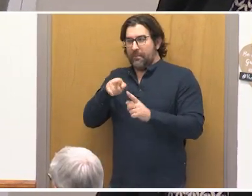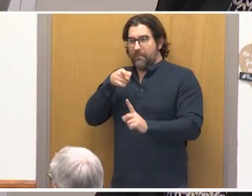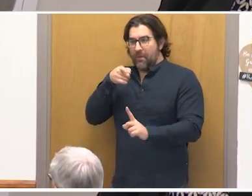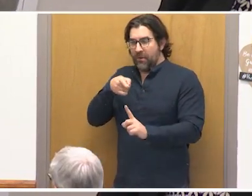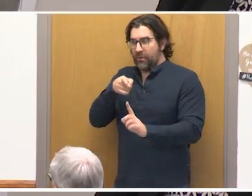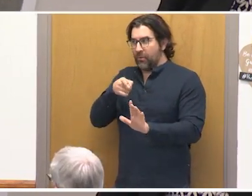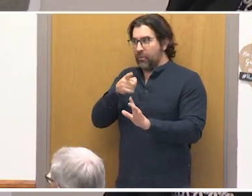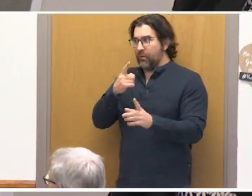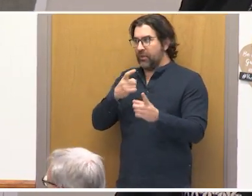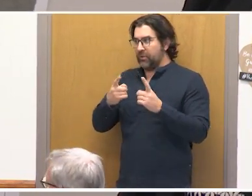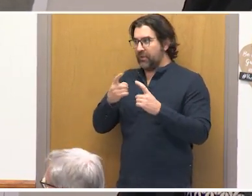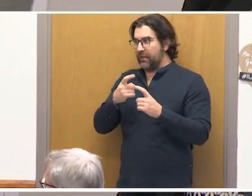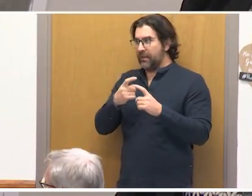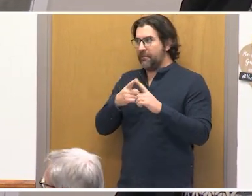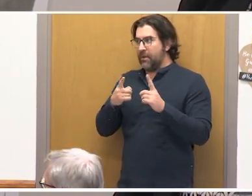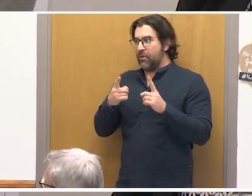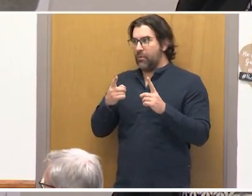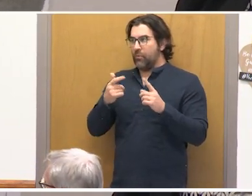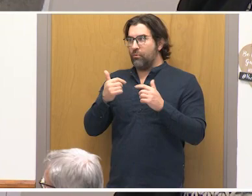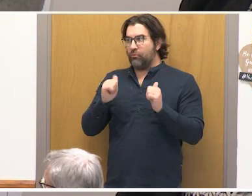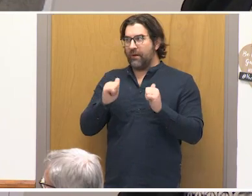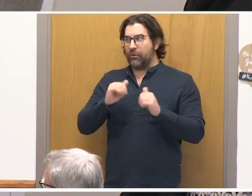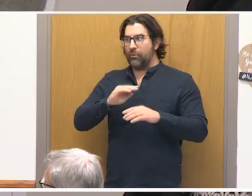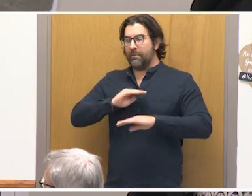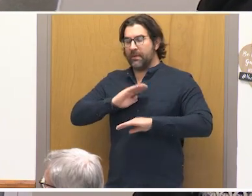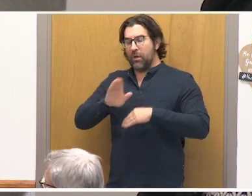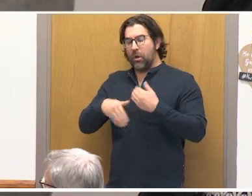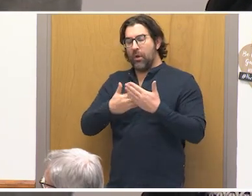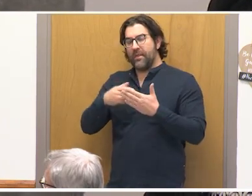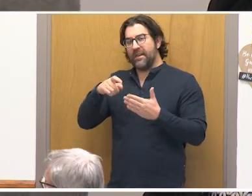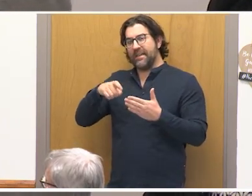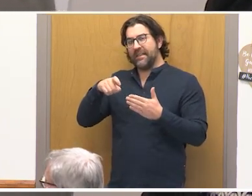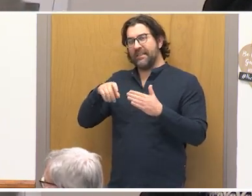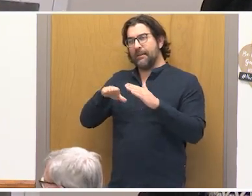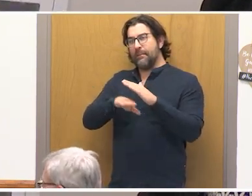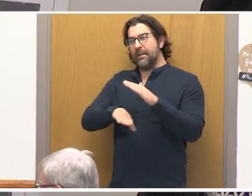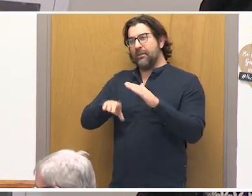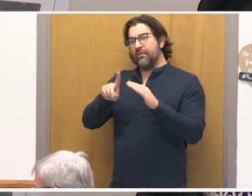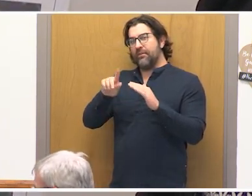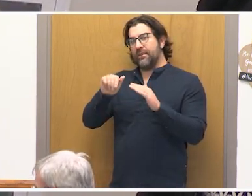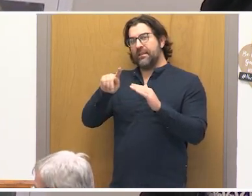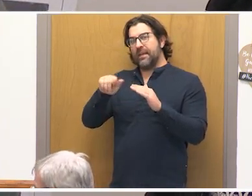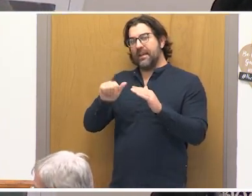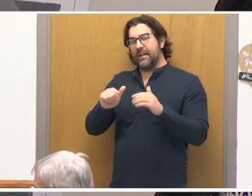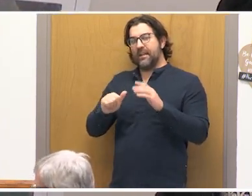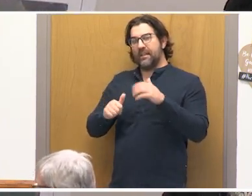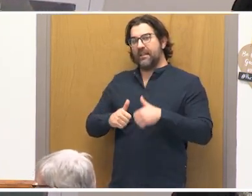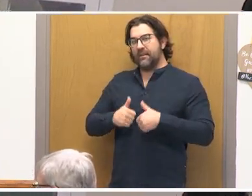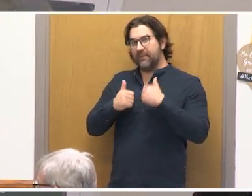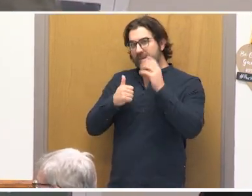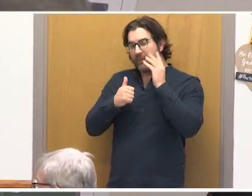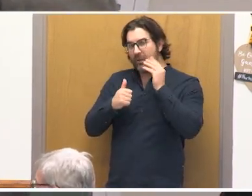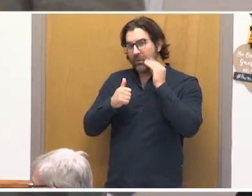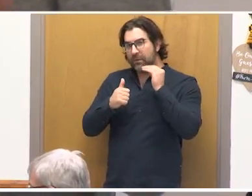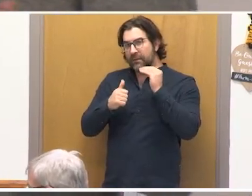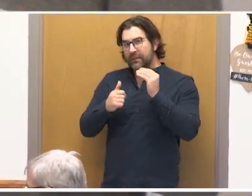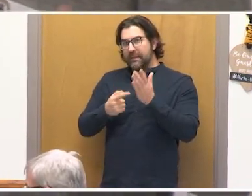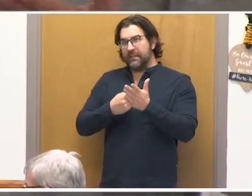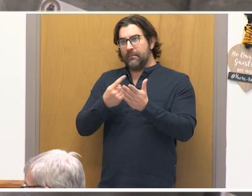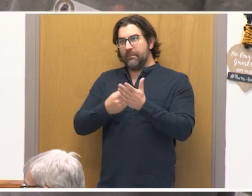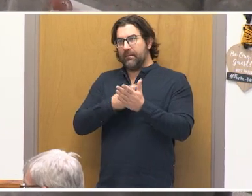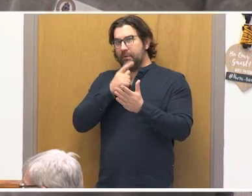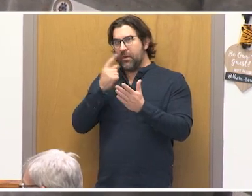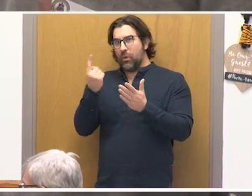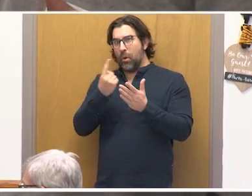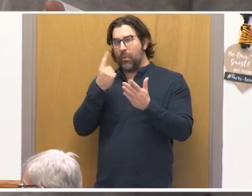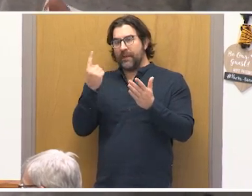question, but we're trying to meet all the needs based off of what the data is and what lived experiences are, and sometimes those just don't always